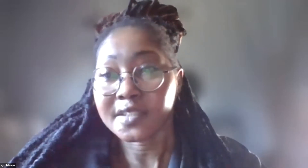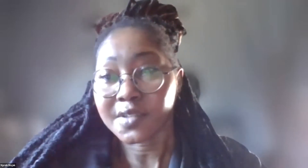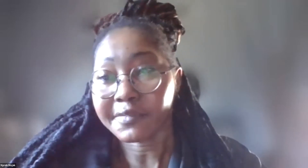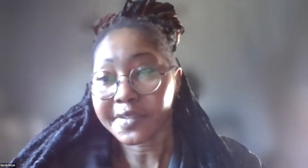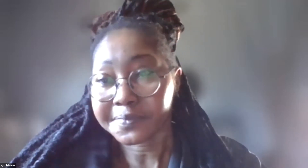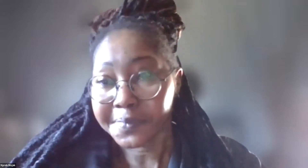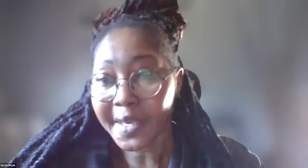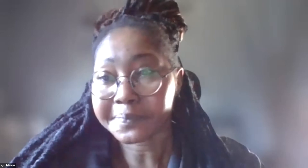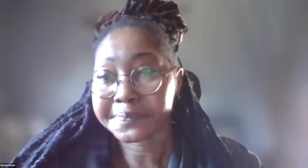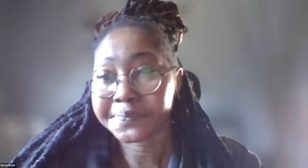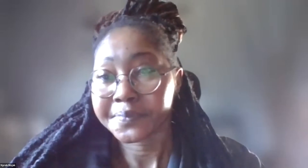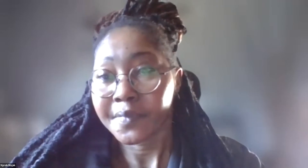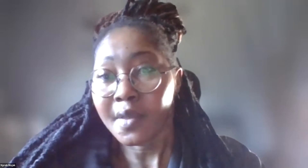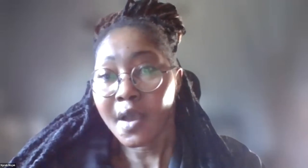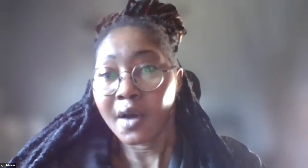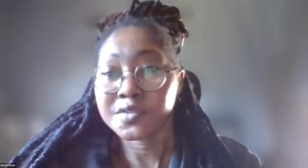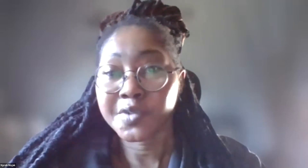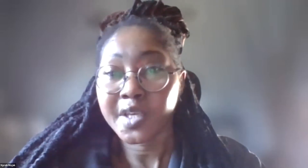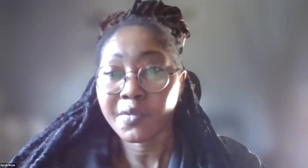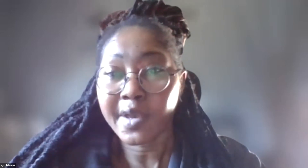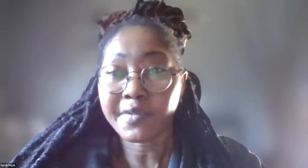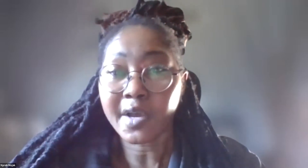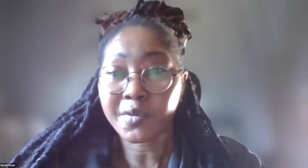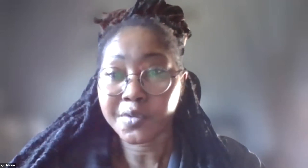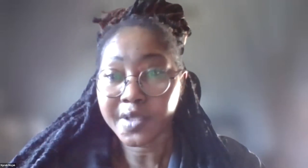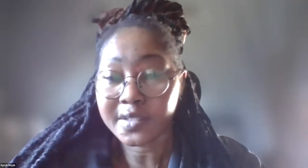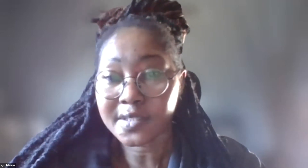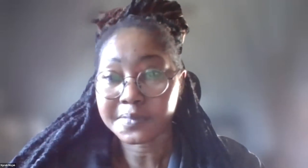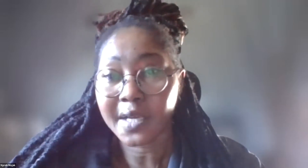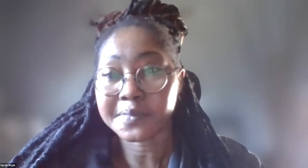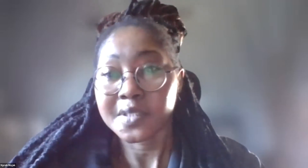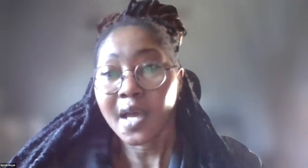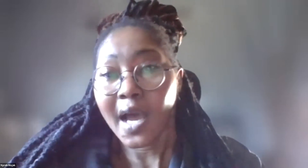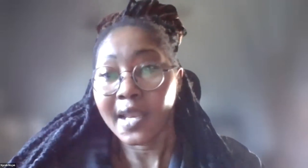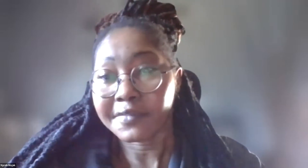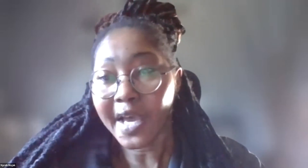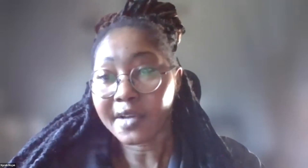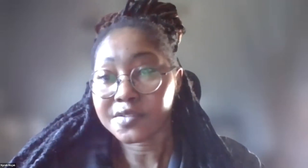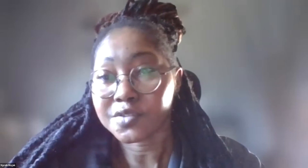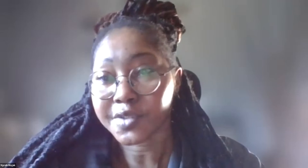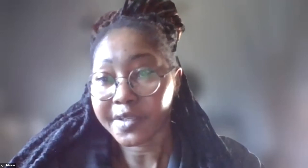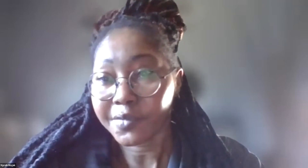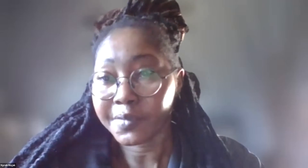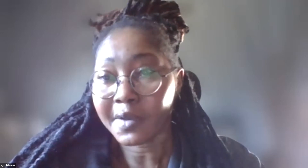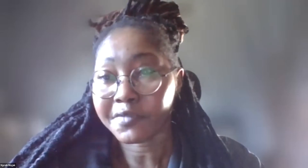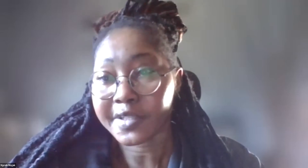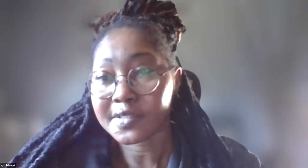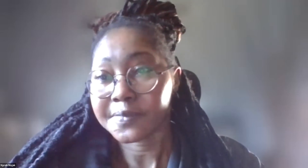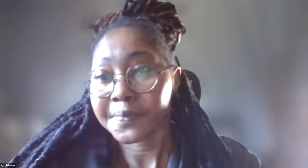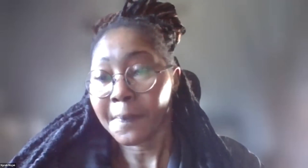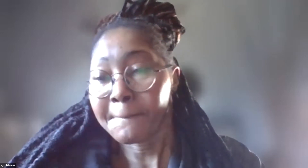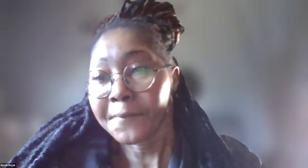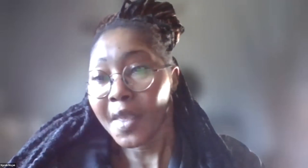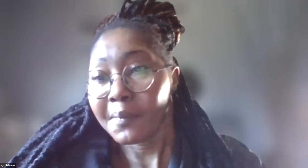About 10 to 11 p.m. I was drinking wherever I could, and sometimes I left the house to drink with my